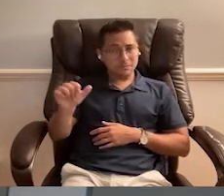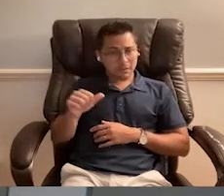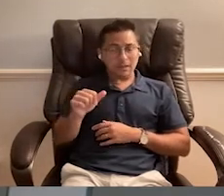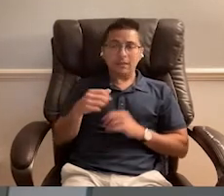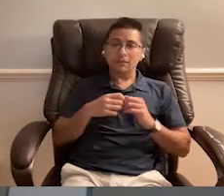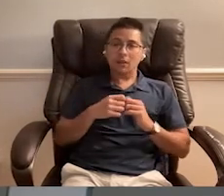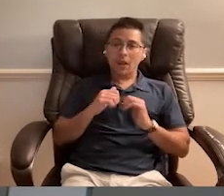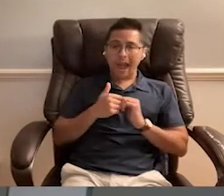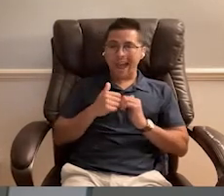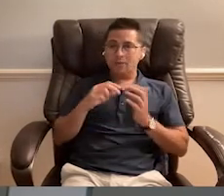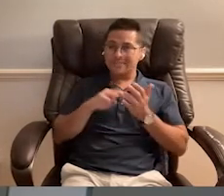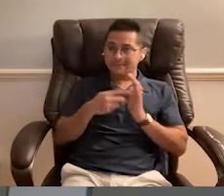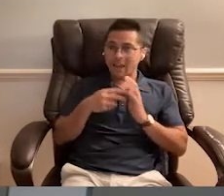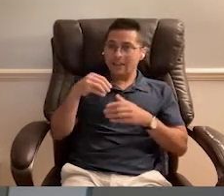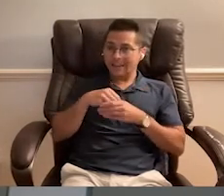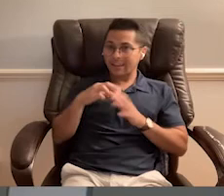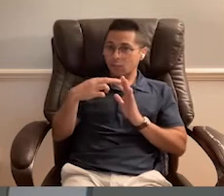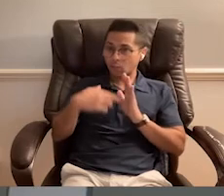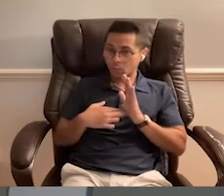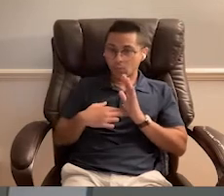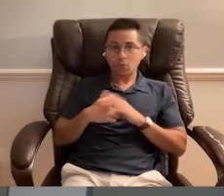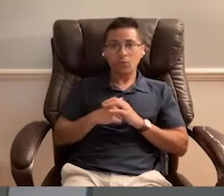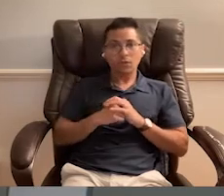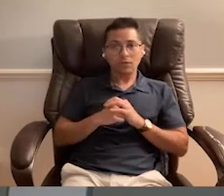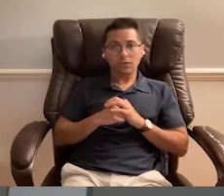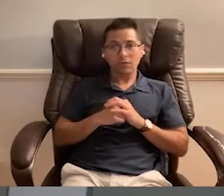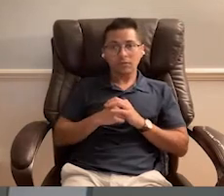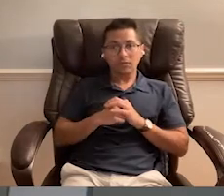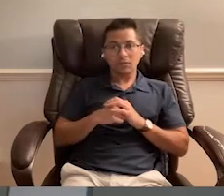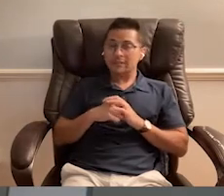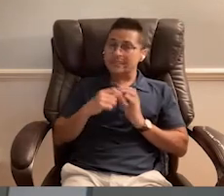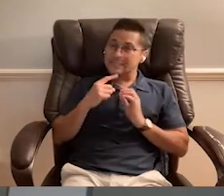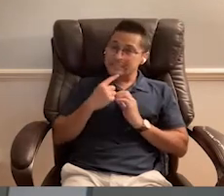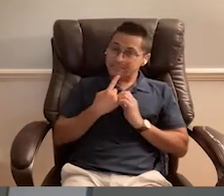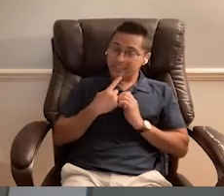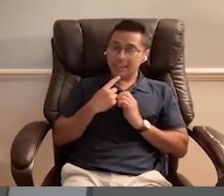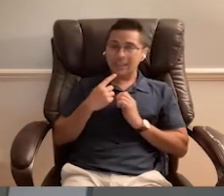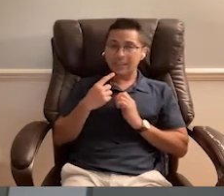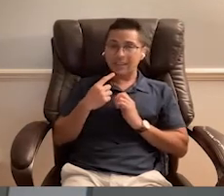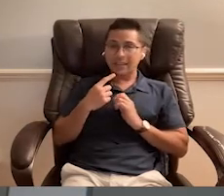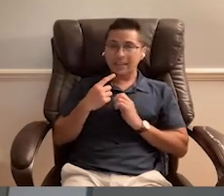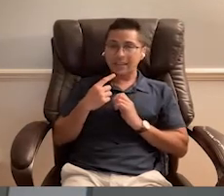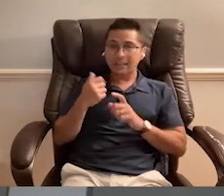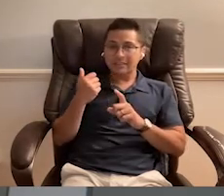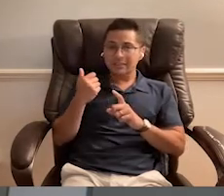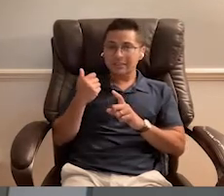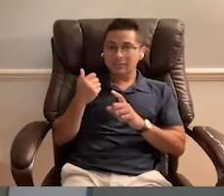So for intellectual disability, the way it is defined in our rule is